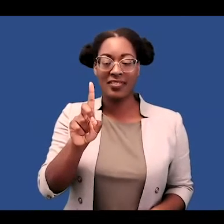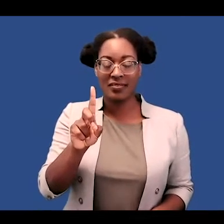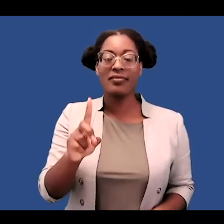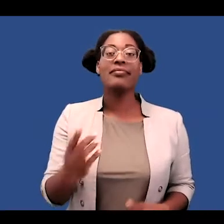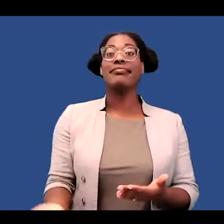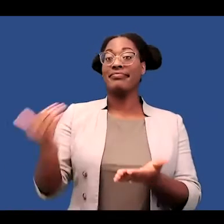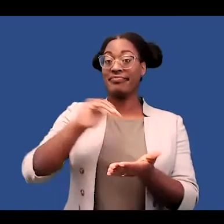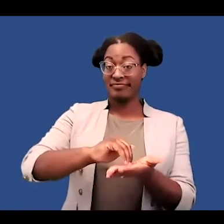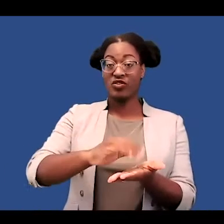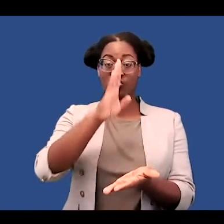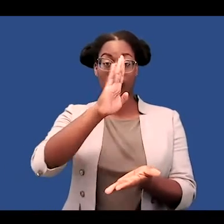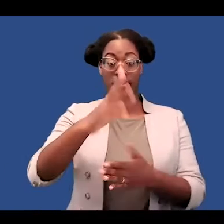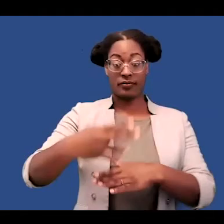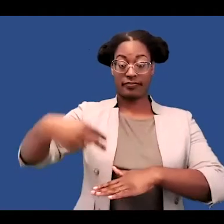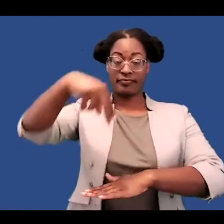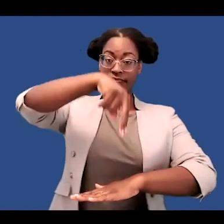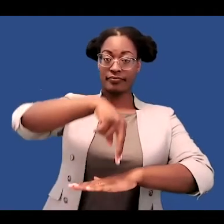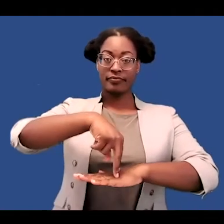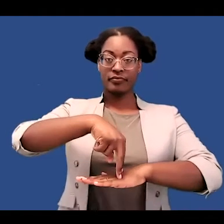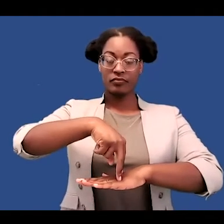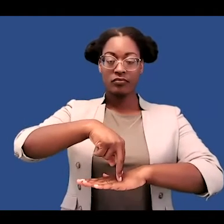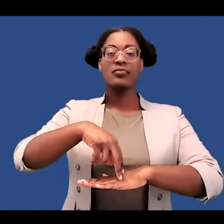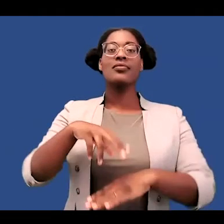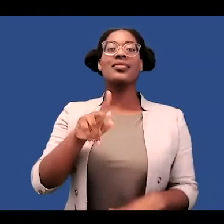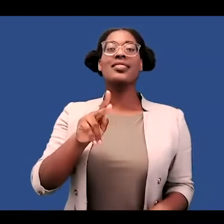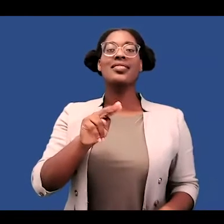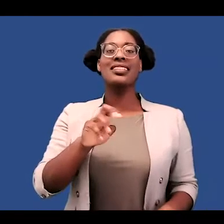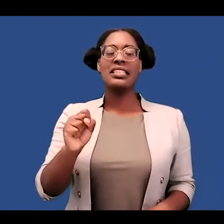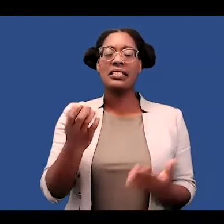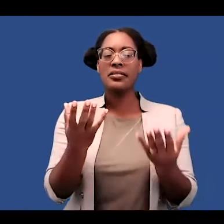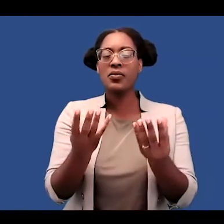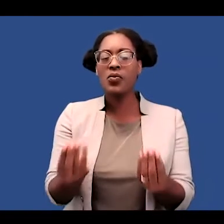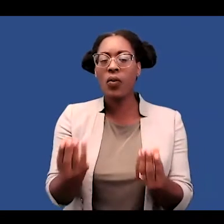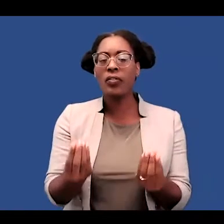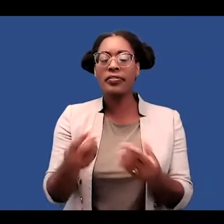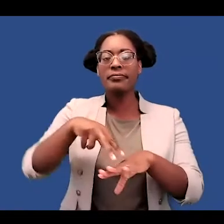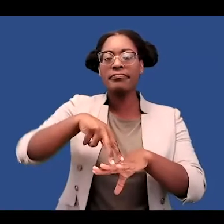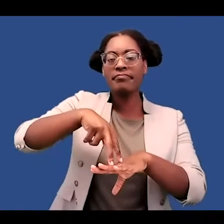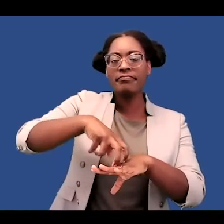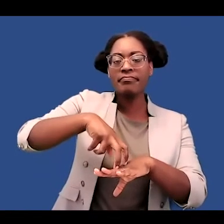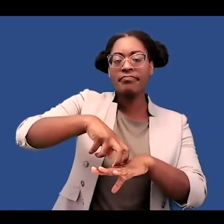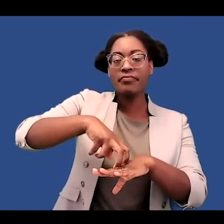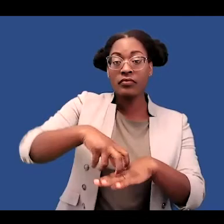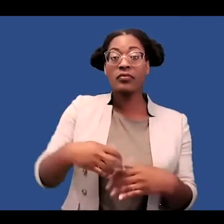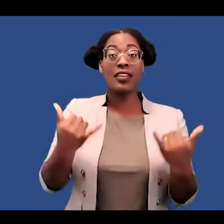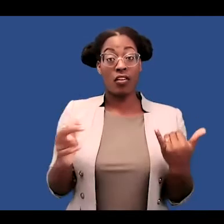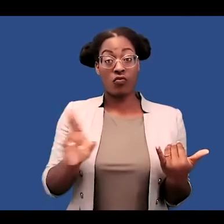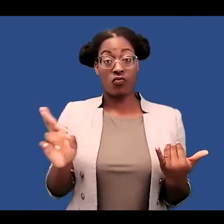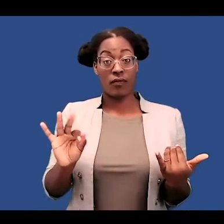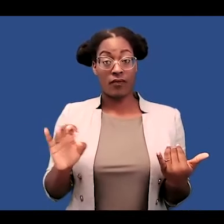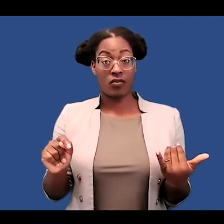again, keeping your feet apart about hip distance with a slight bend in your knee. I would like for you to take your right